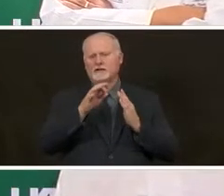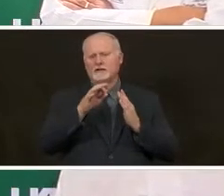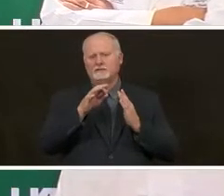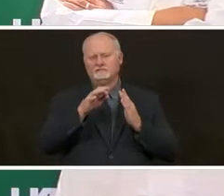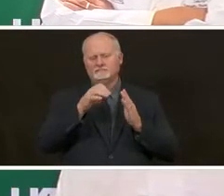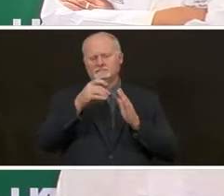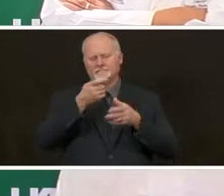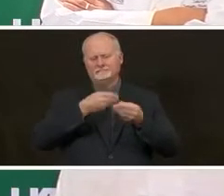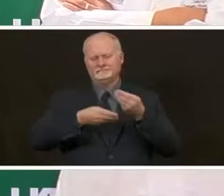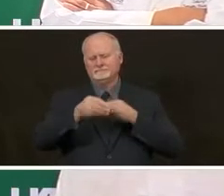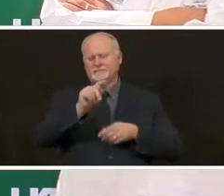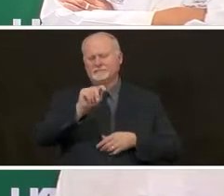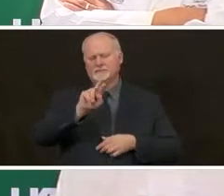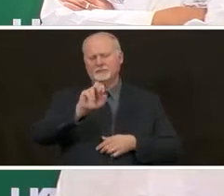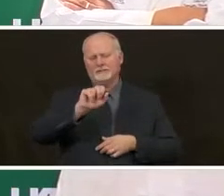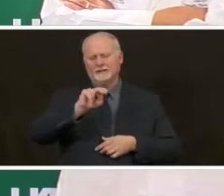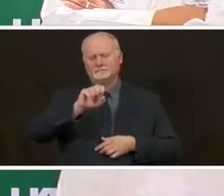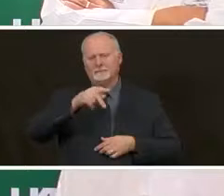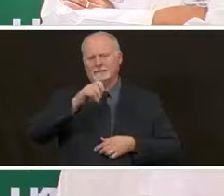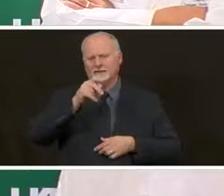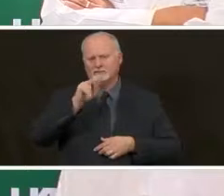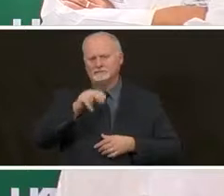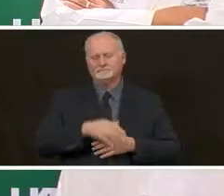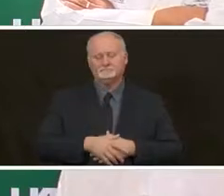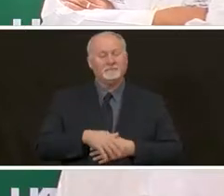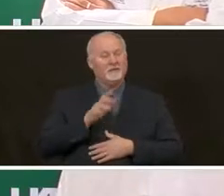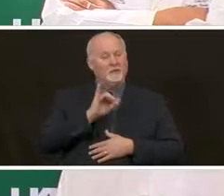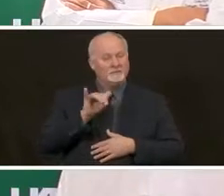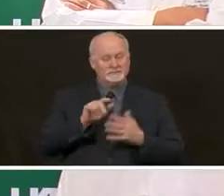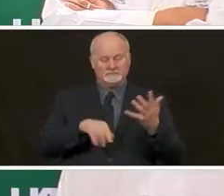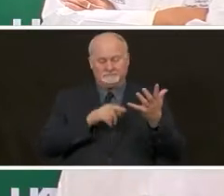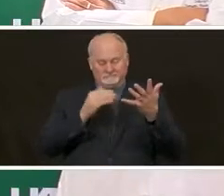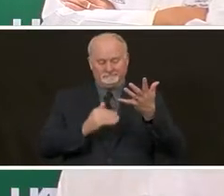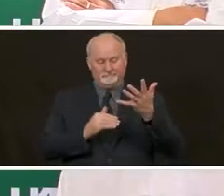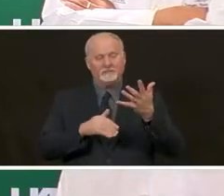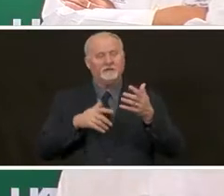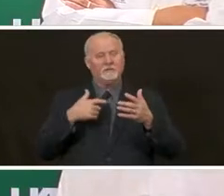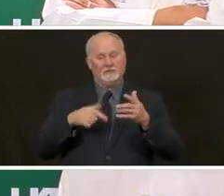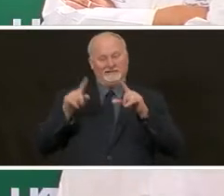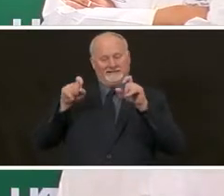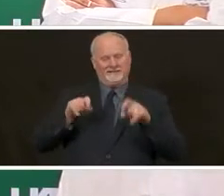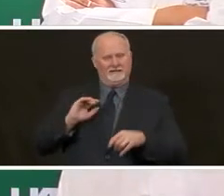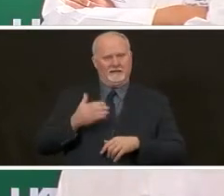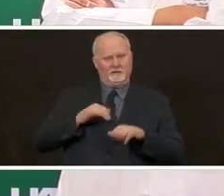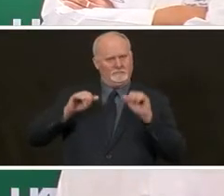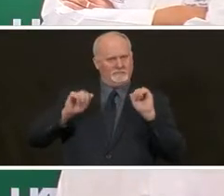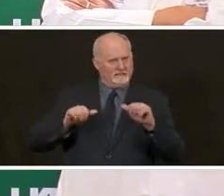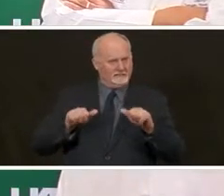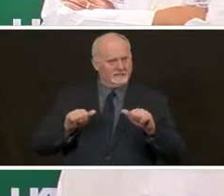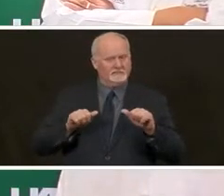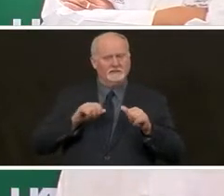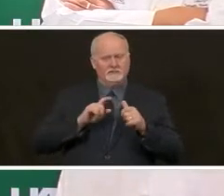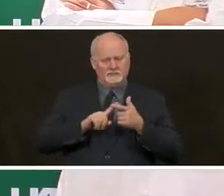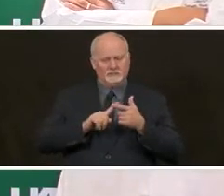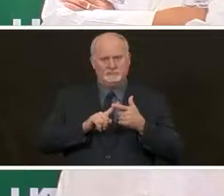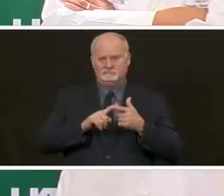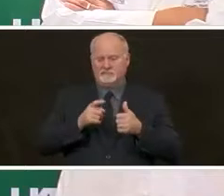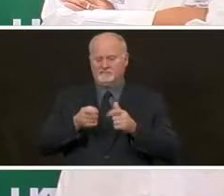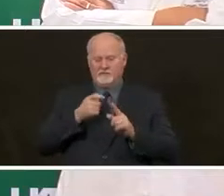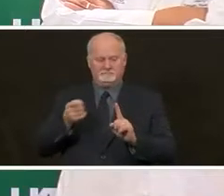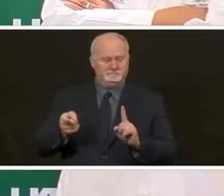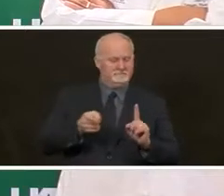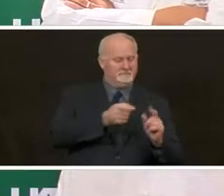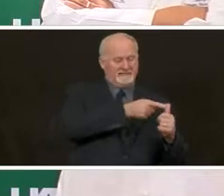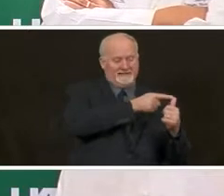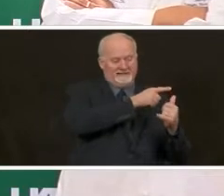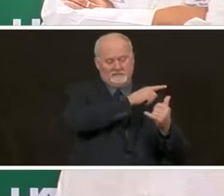other thing that this did is really test operationally our ability to do this from beginning